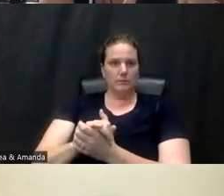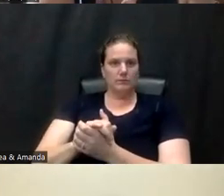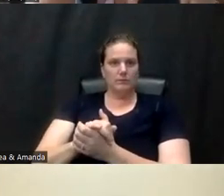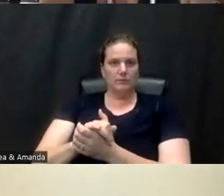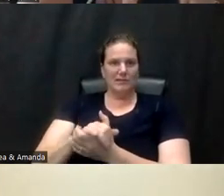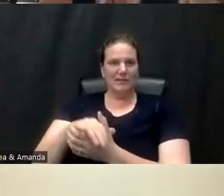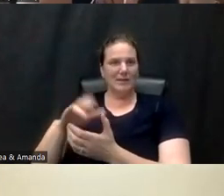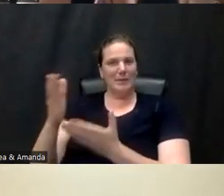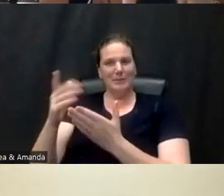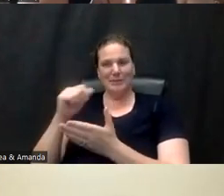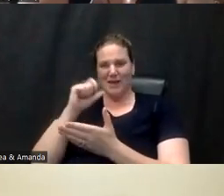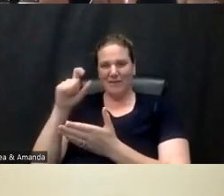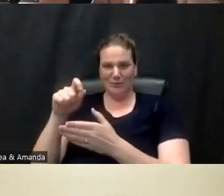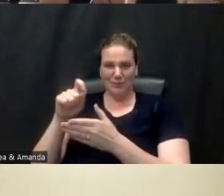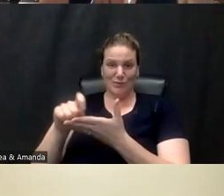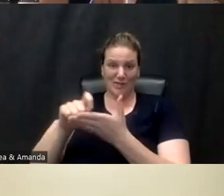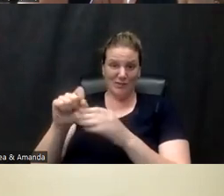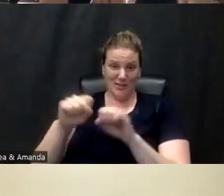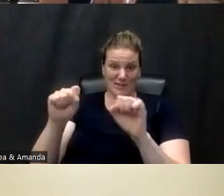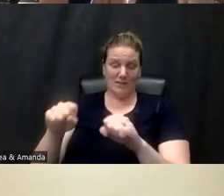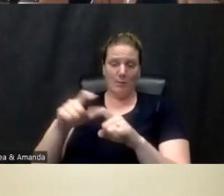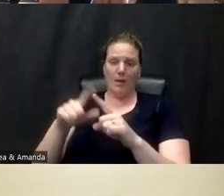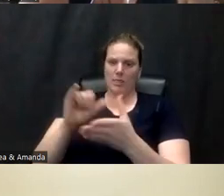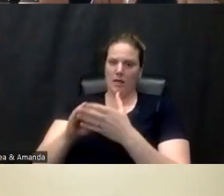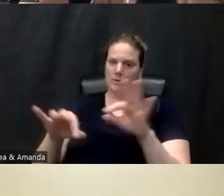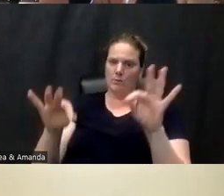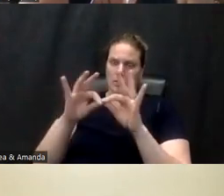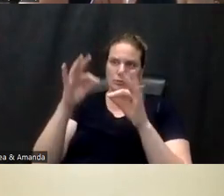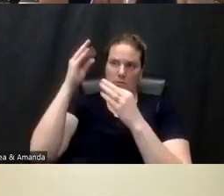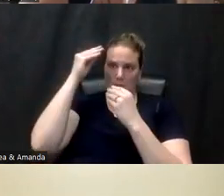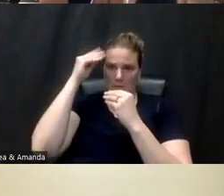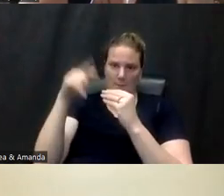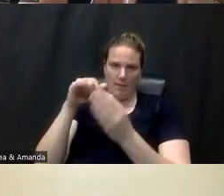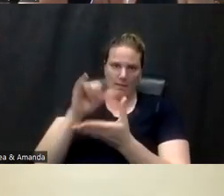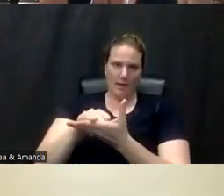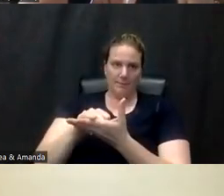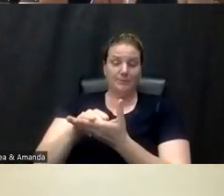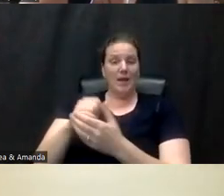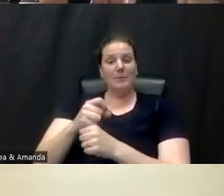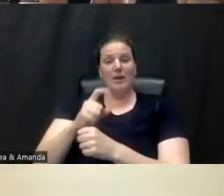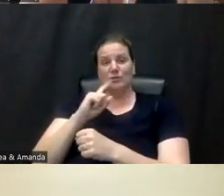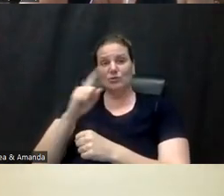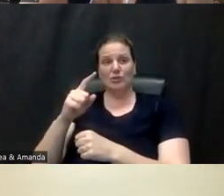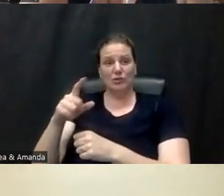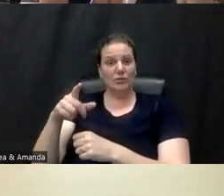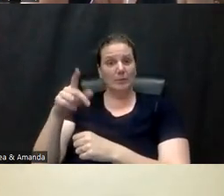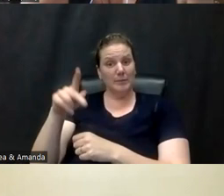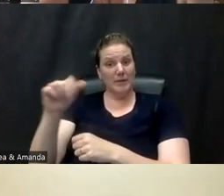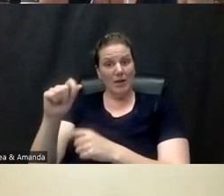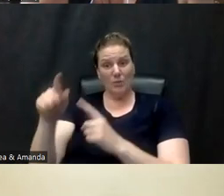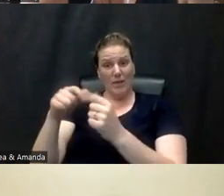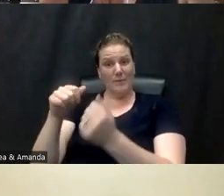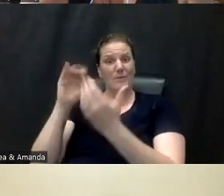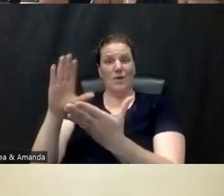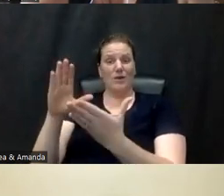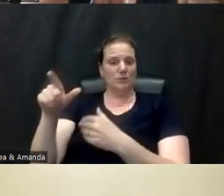It may not need to be written into our system, but I think it's important for us to think about that, and assure the PPA when they come before us that we're not interested